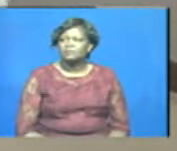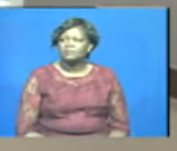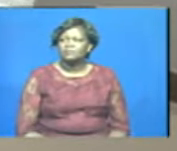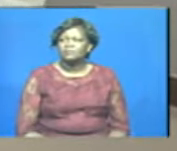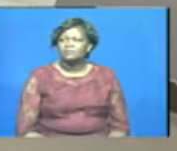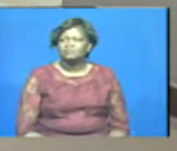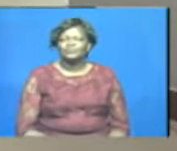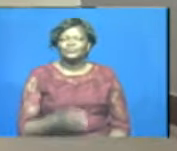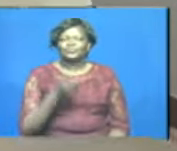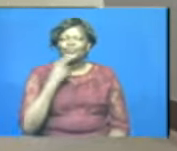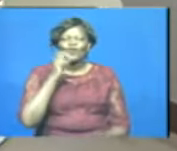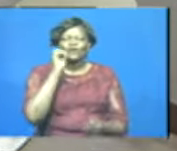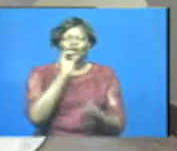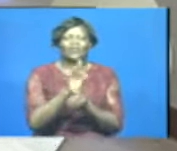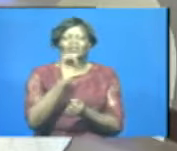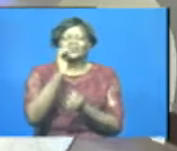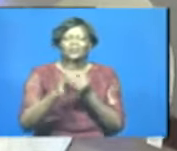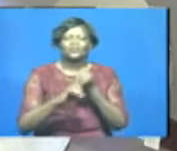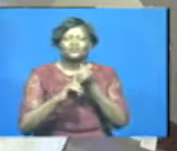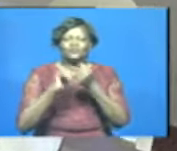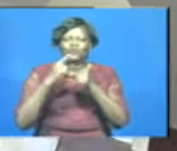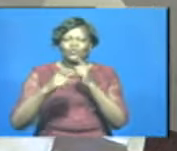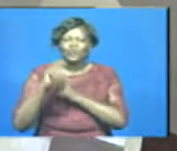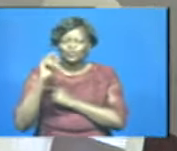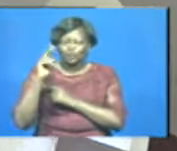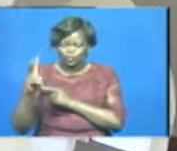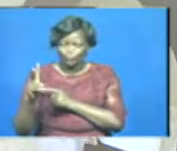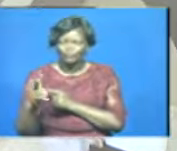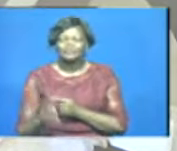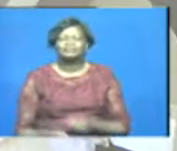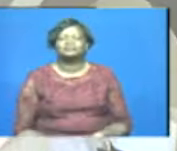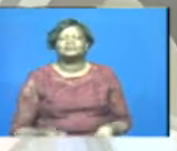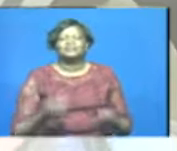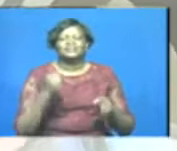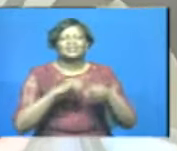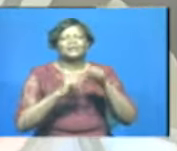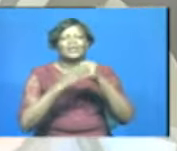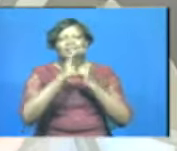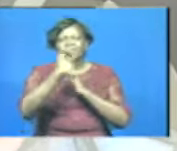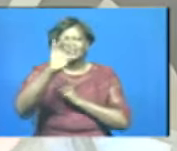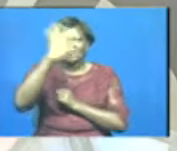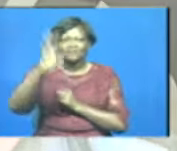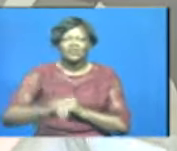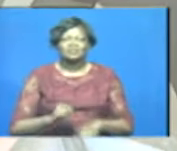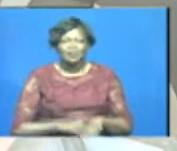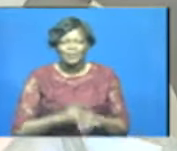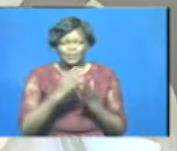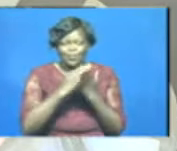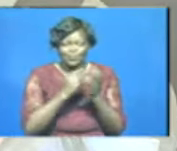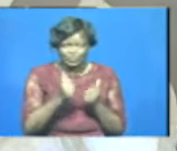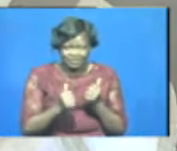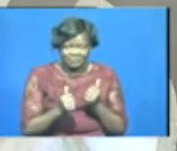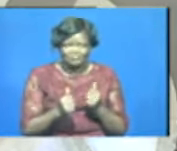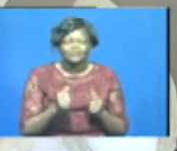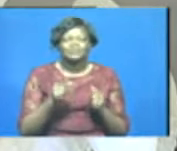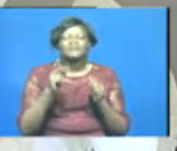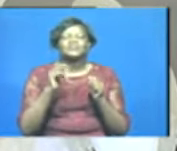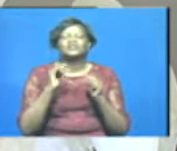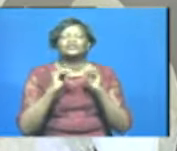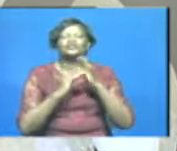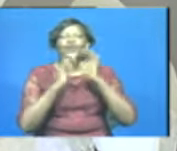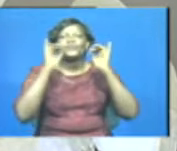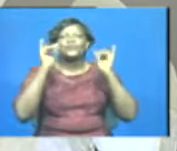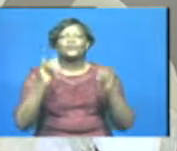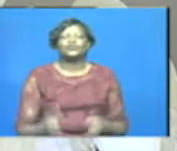The 14th of June 2022, time 9 p.m. East African. The program, KBC Prime Edition.